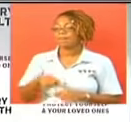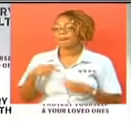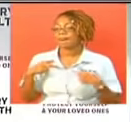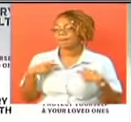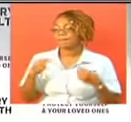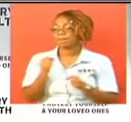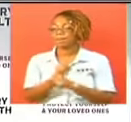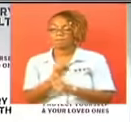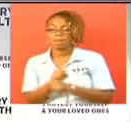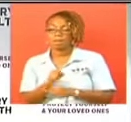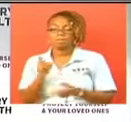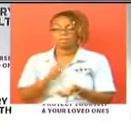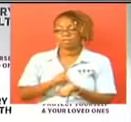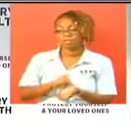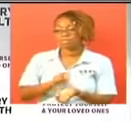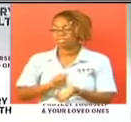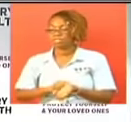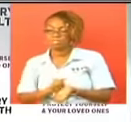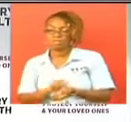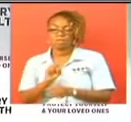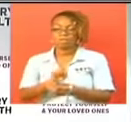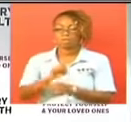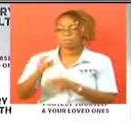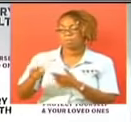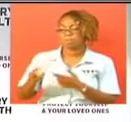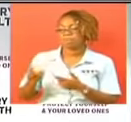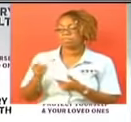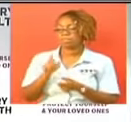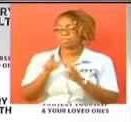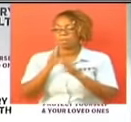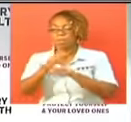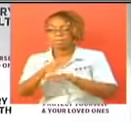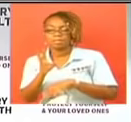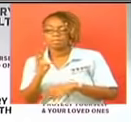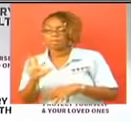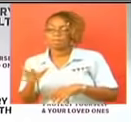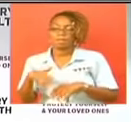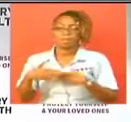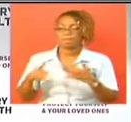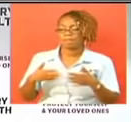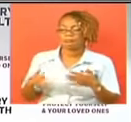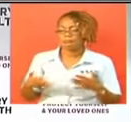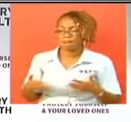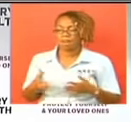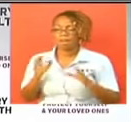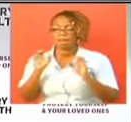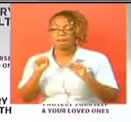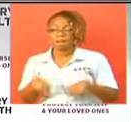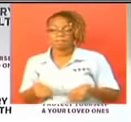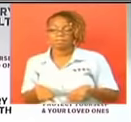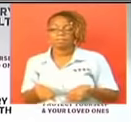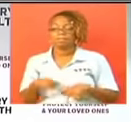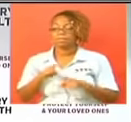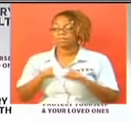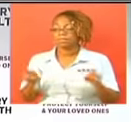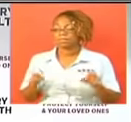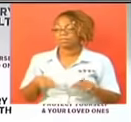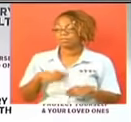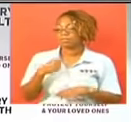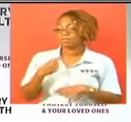Thank you. Thank you, Dr. Sergio Singh. We now go to TV6 for your follow-up question.